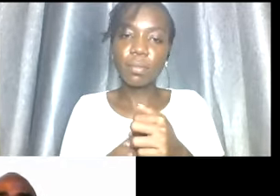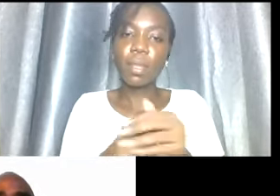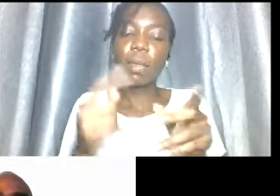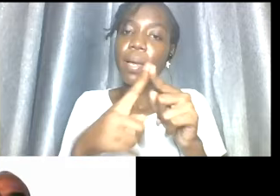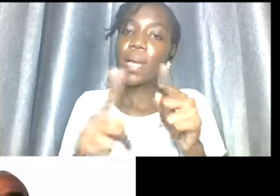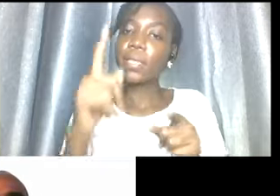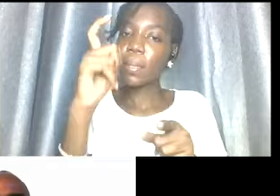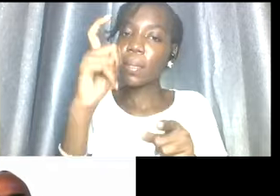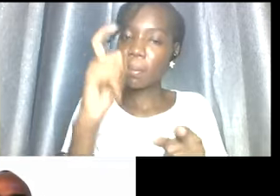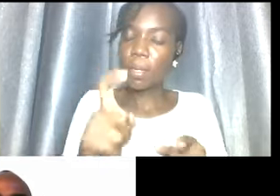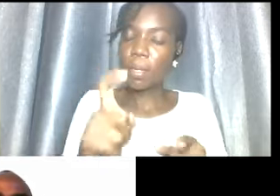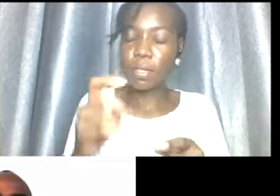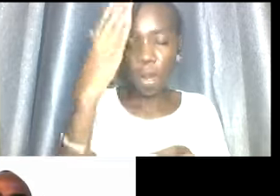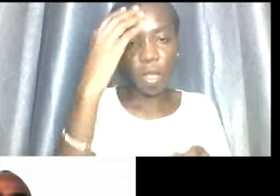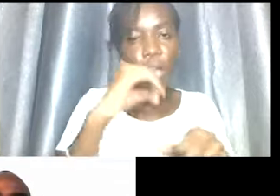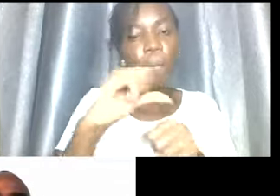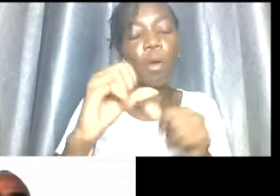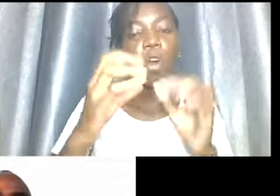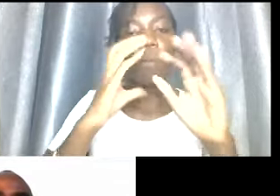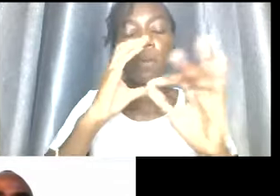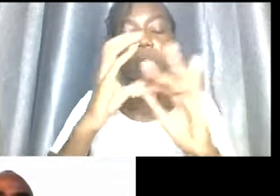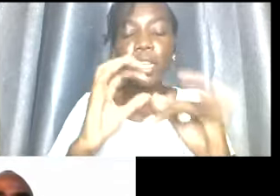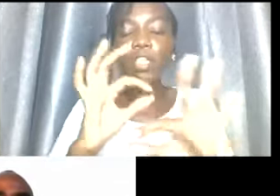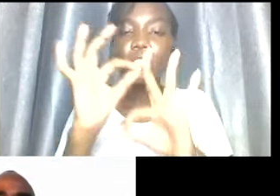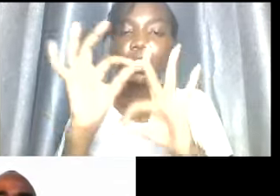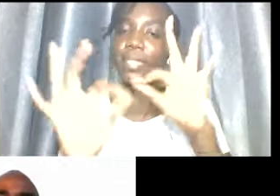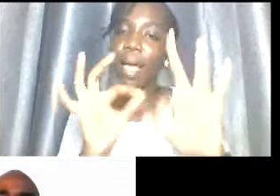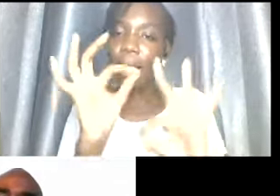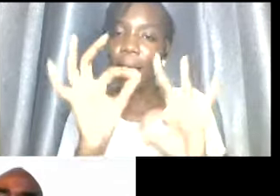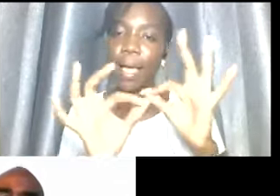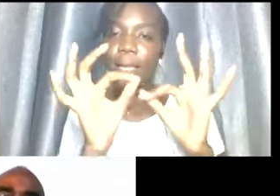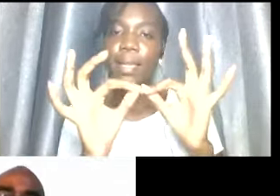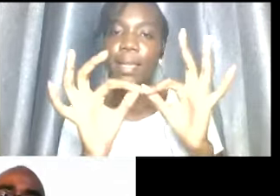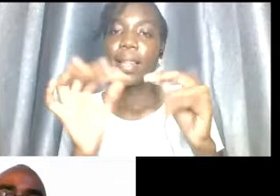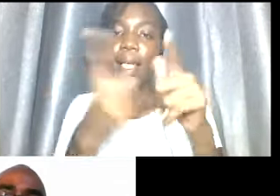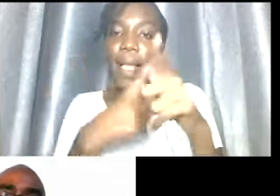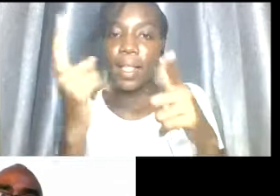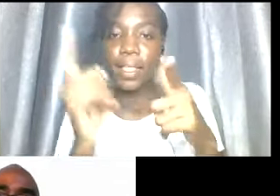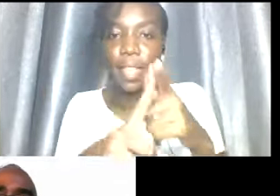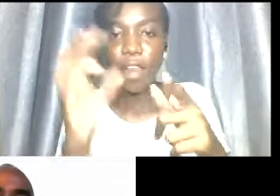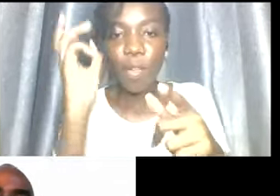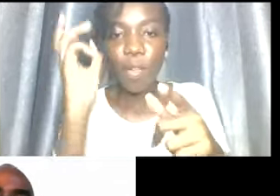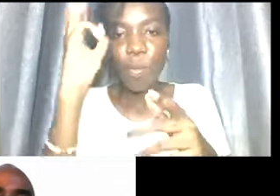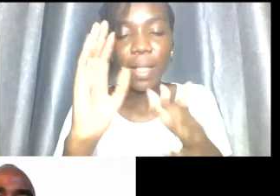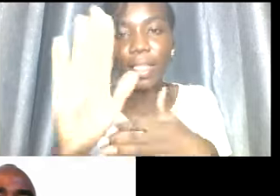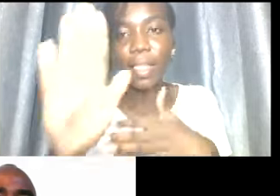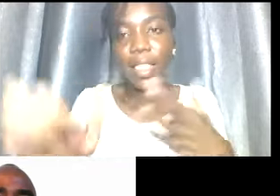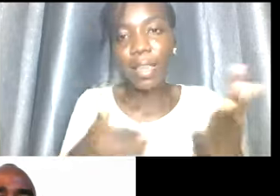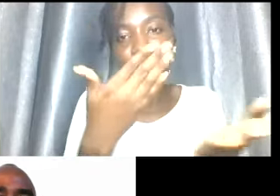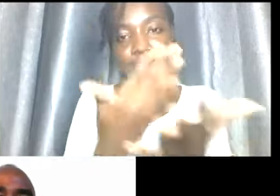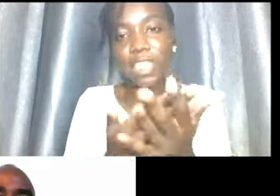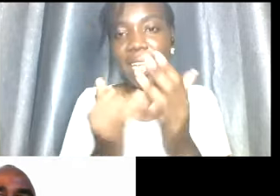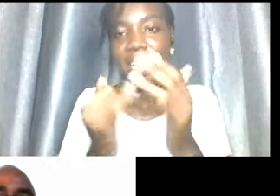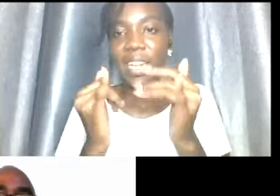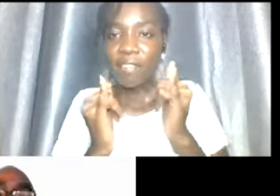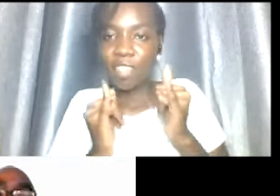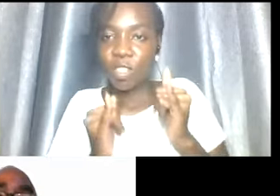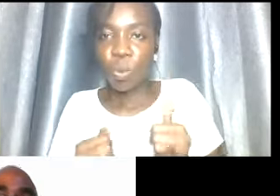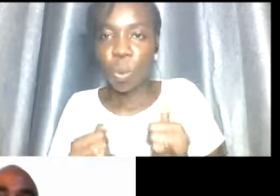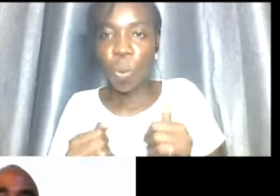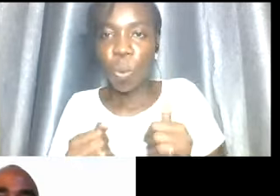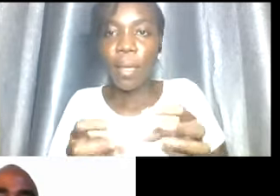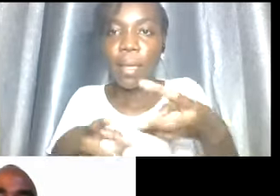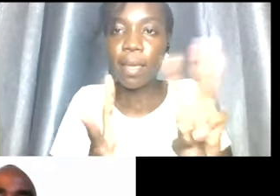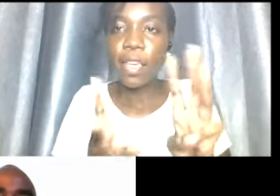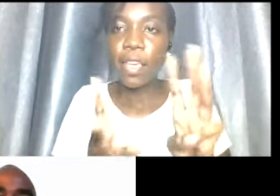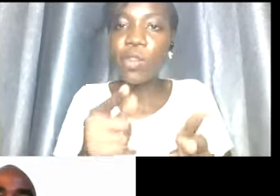tailor our communication style, our delivery style, so that it will reach those individuals that the way you would want